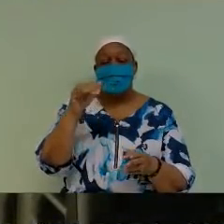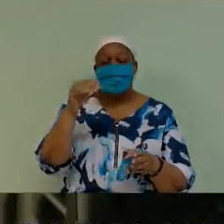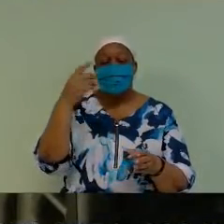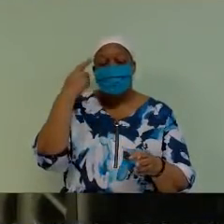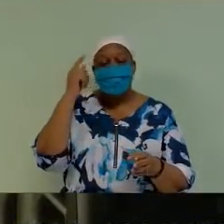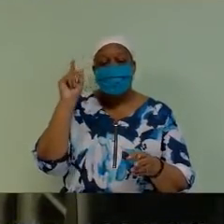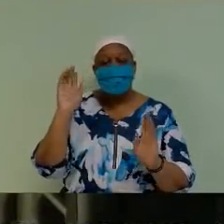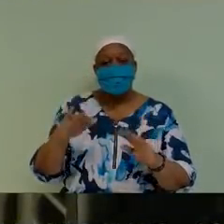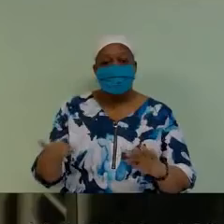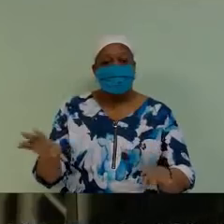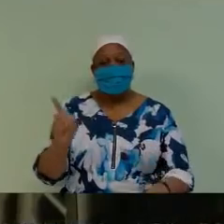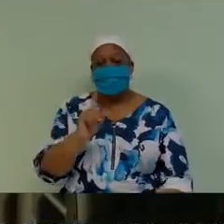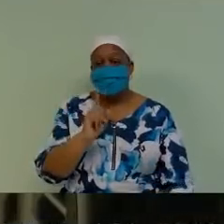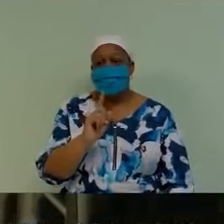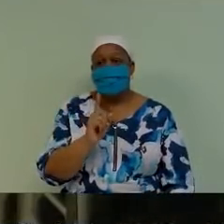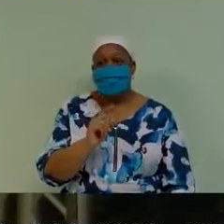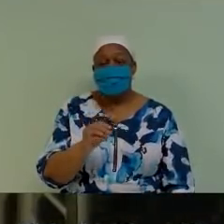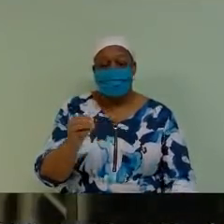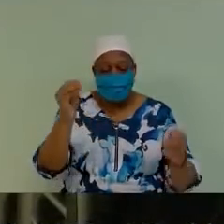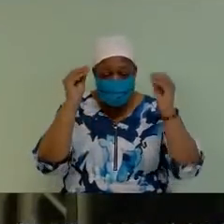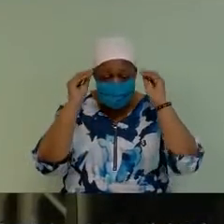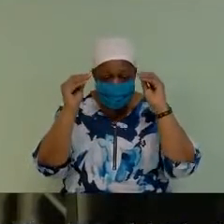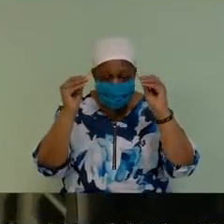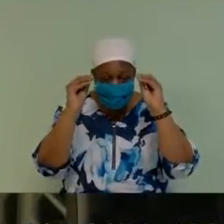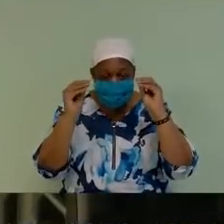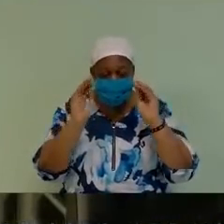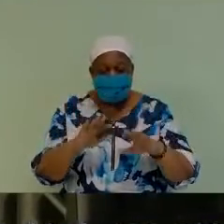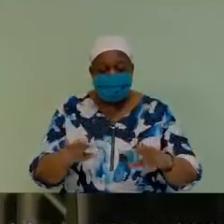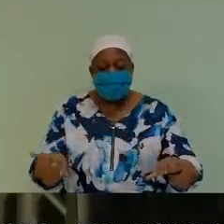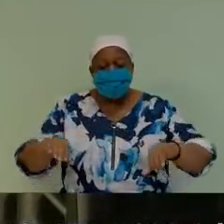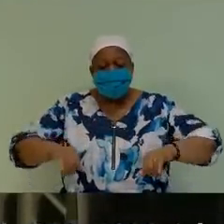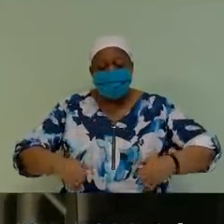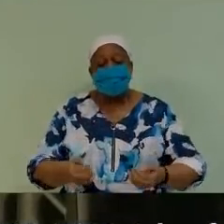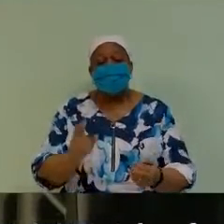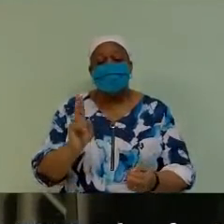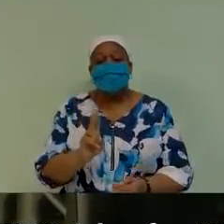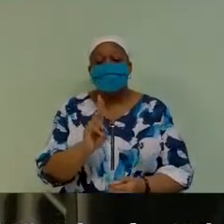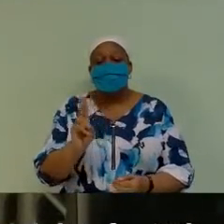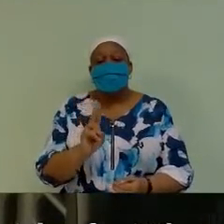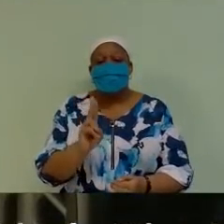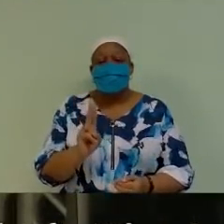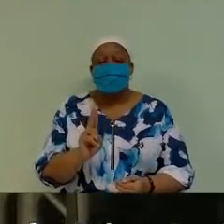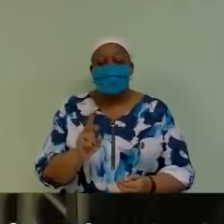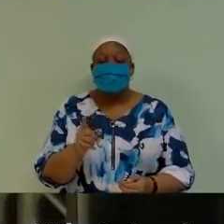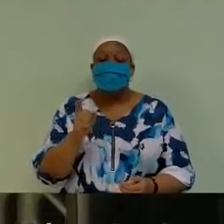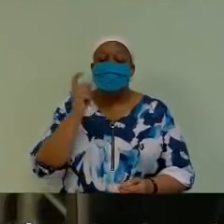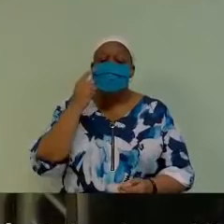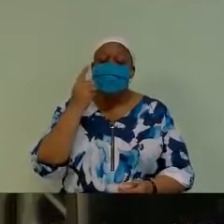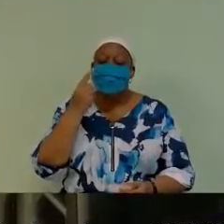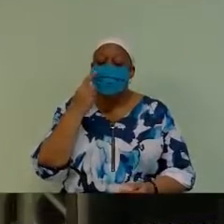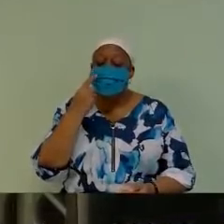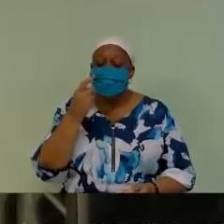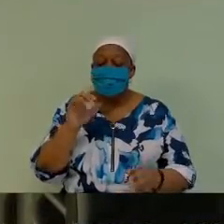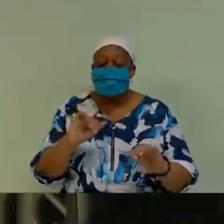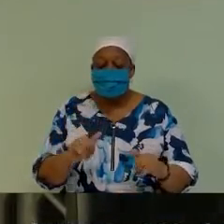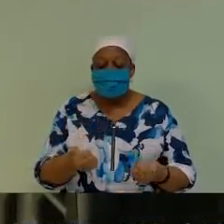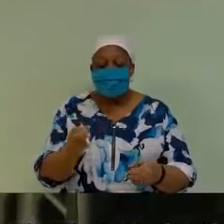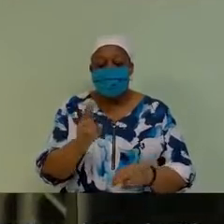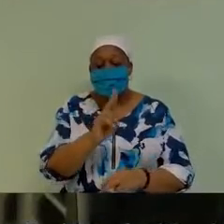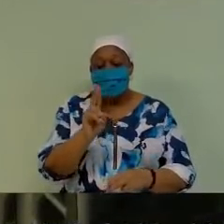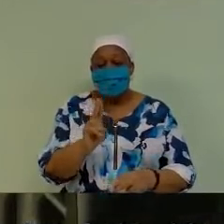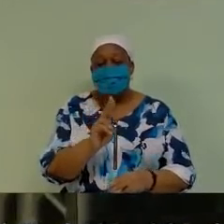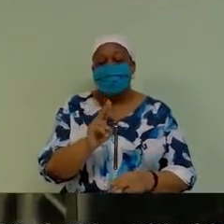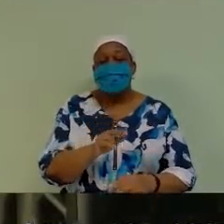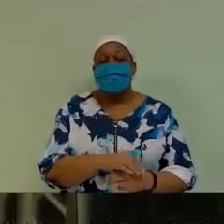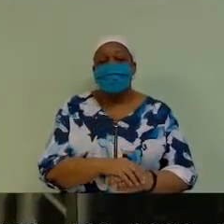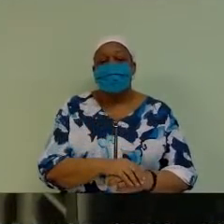of children. We need to teach them how to apply it. We need to monitor its use, but we need to keep it out of